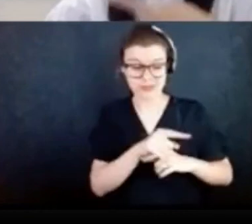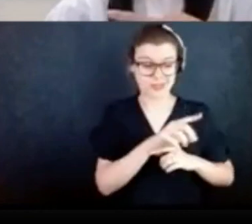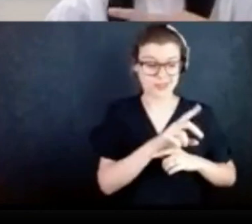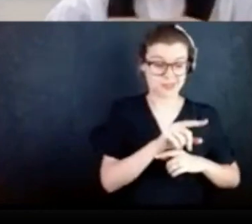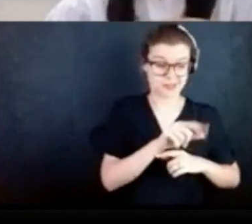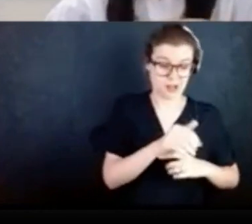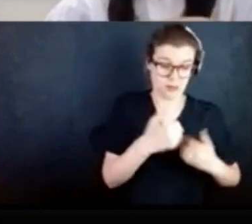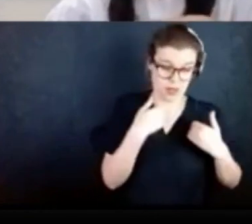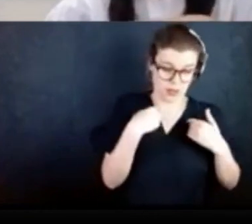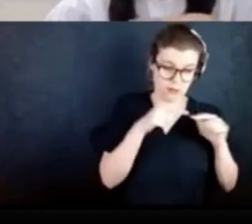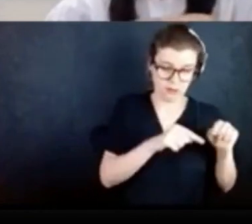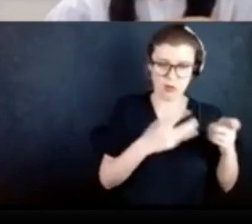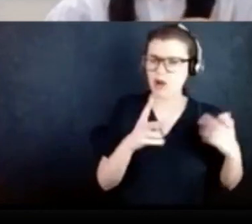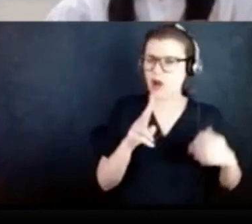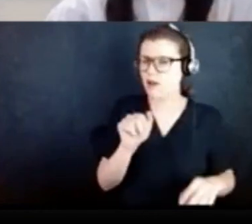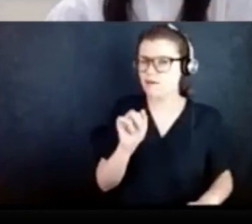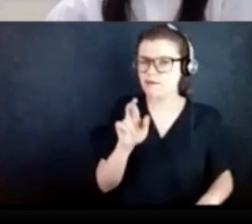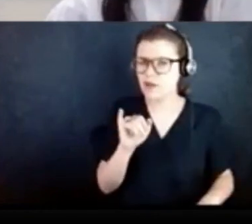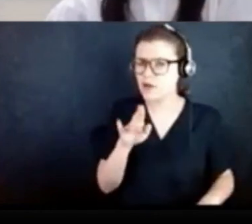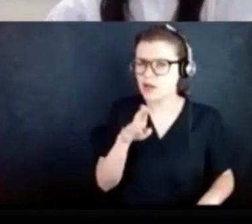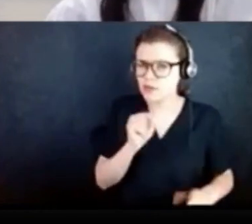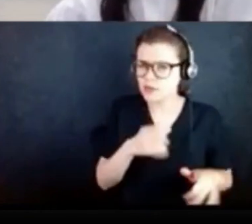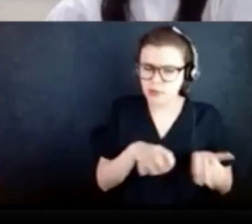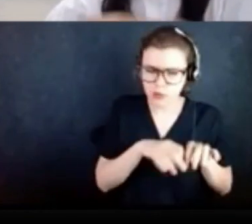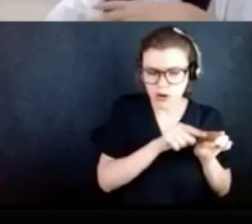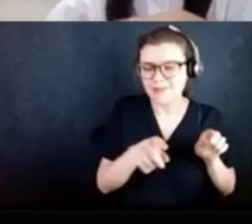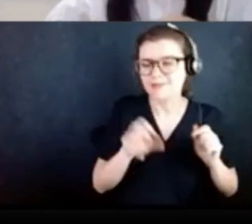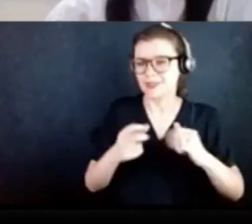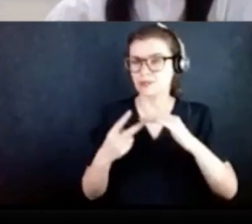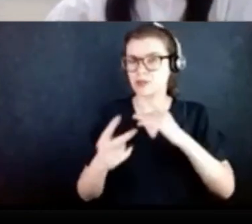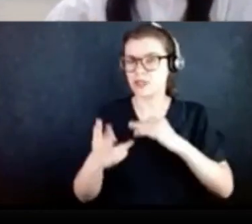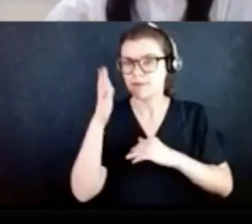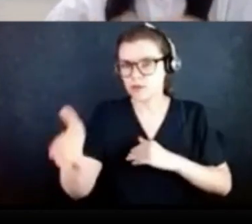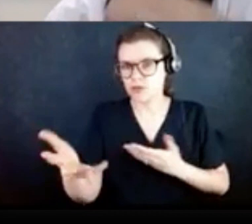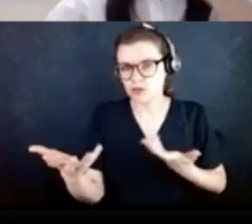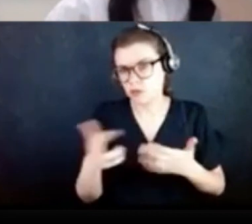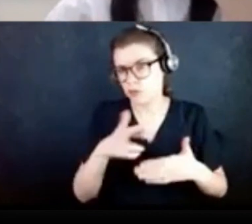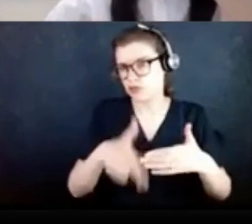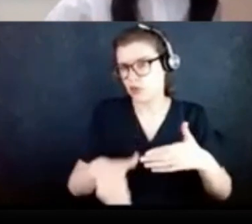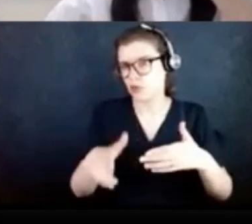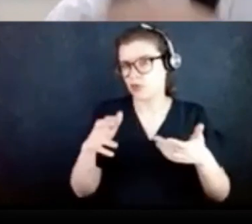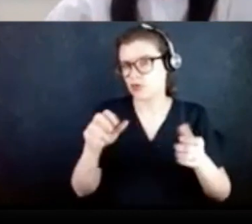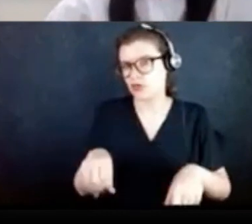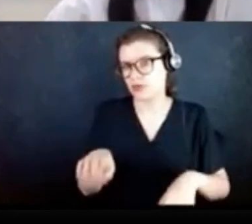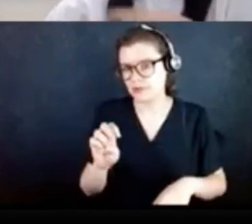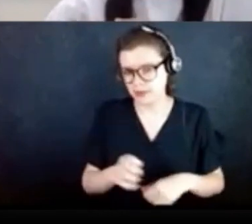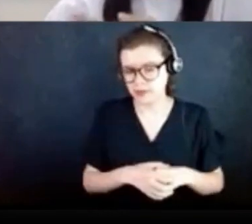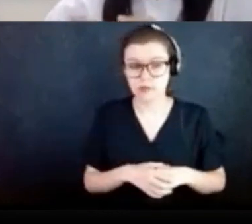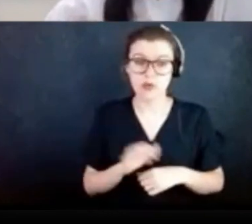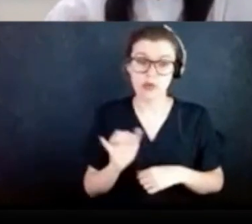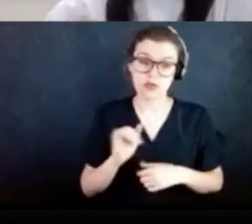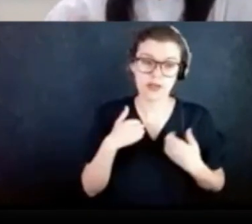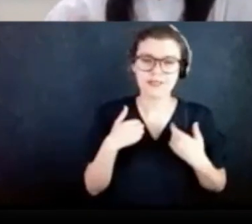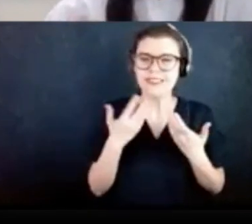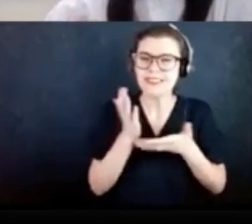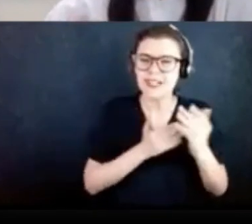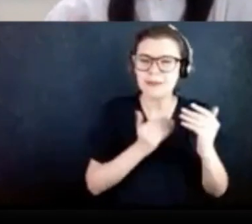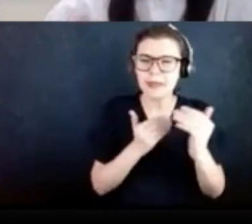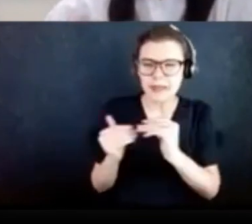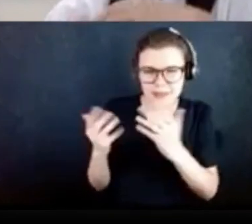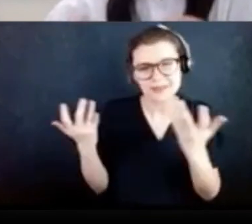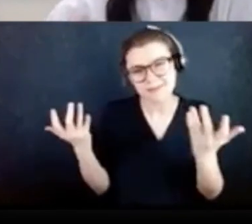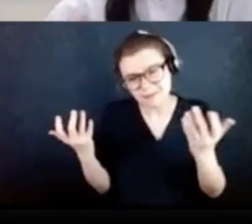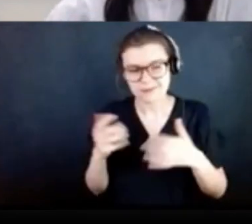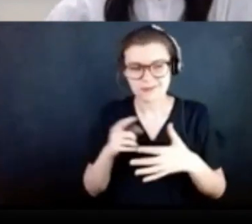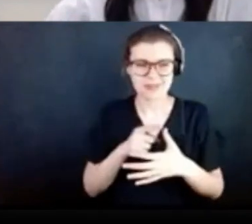variables related to important characteristics. But there are also limitations of machine learning, including like ethical considerations such